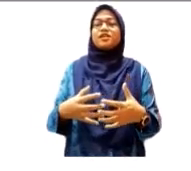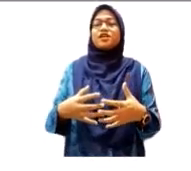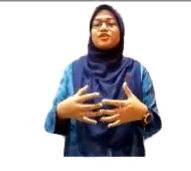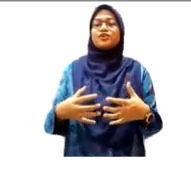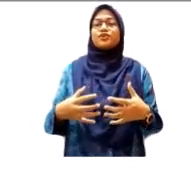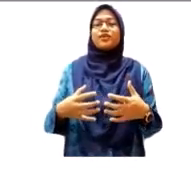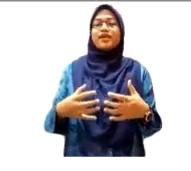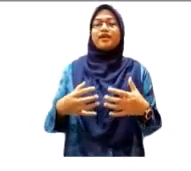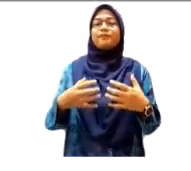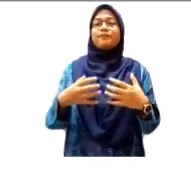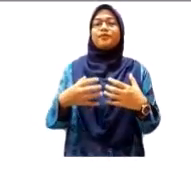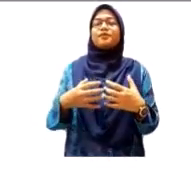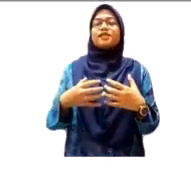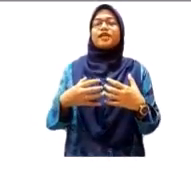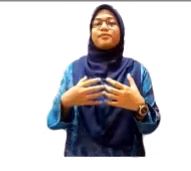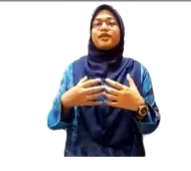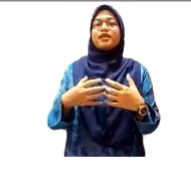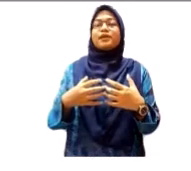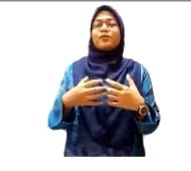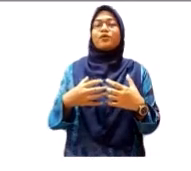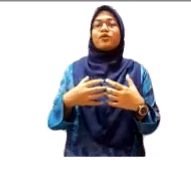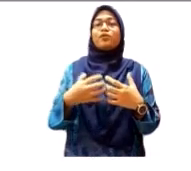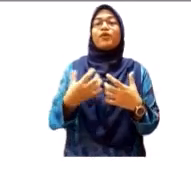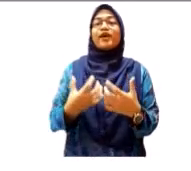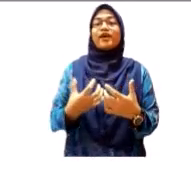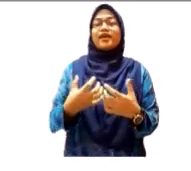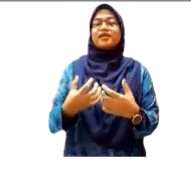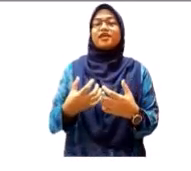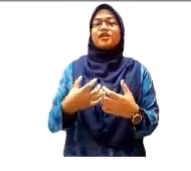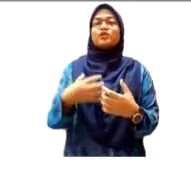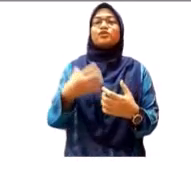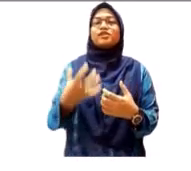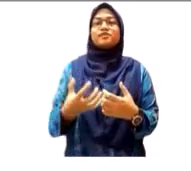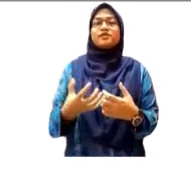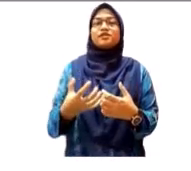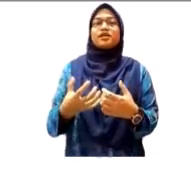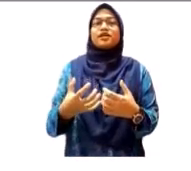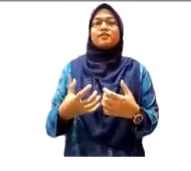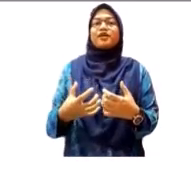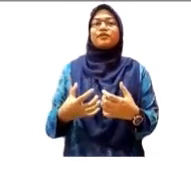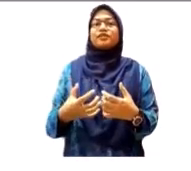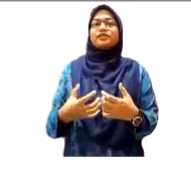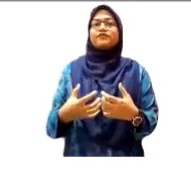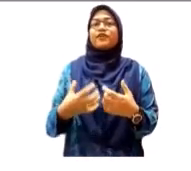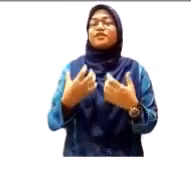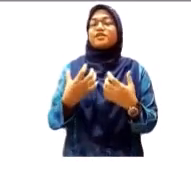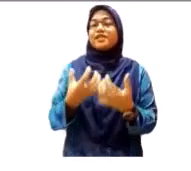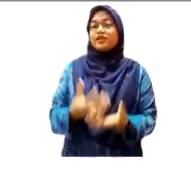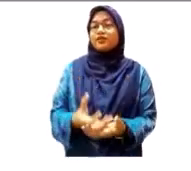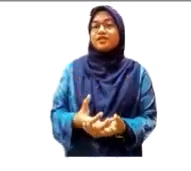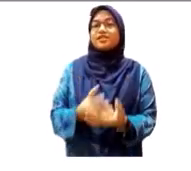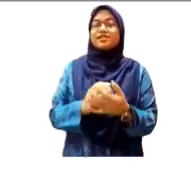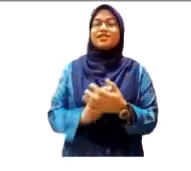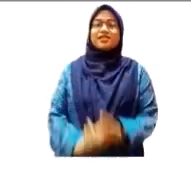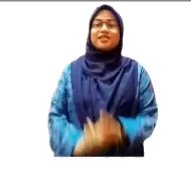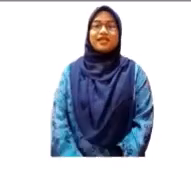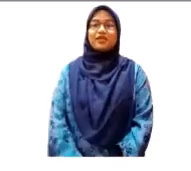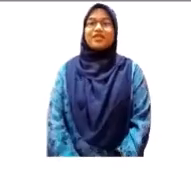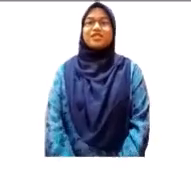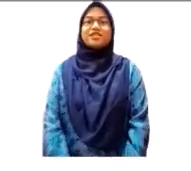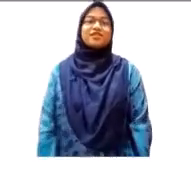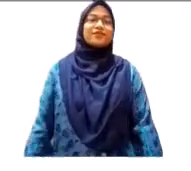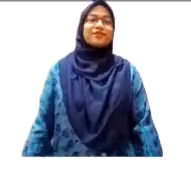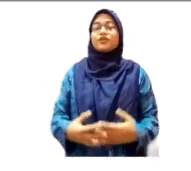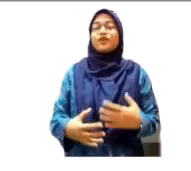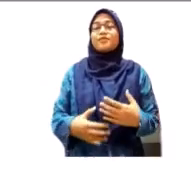languages, so that people can be more aware and knowledgeable about the various languages in sign